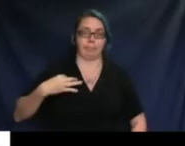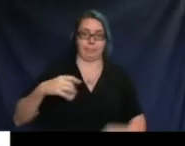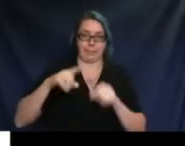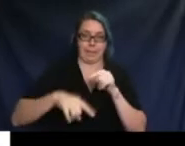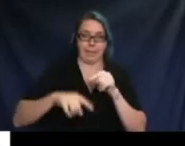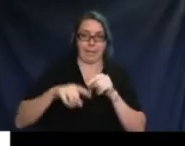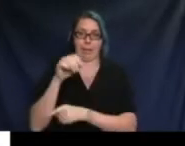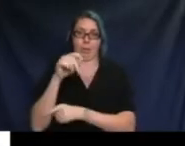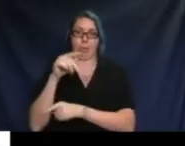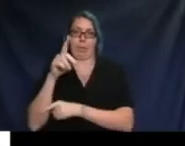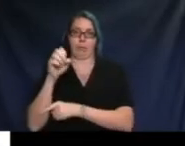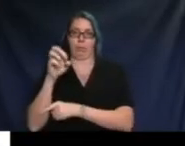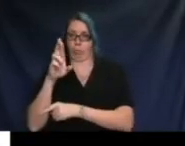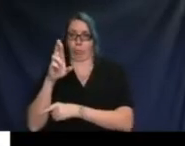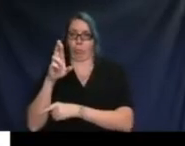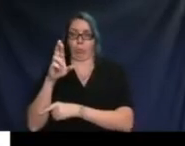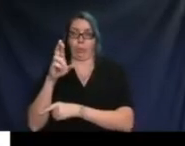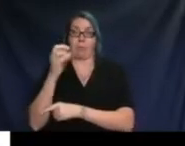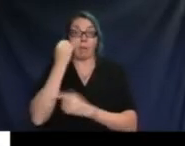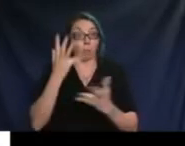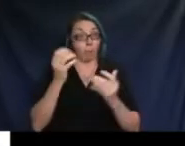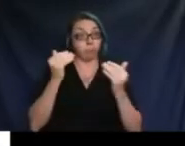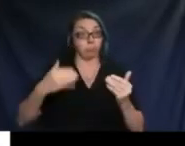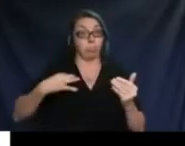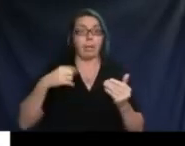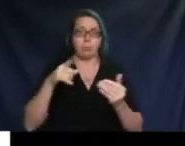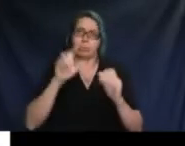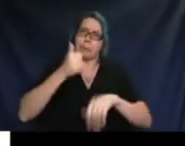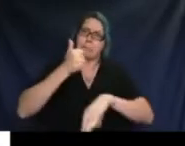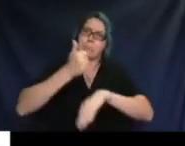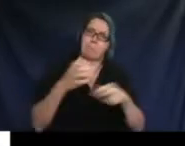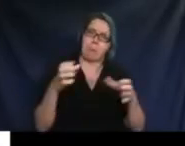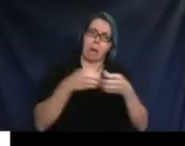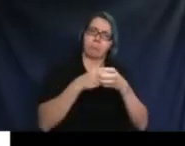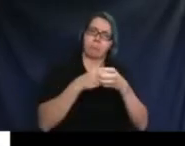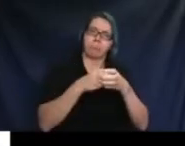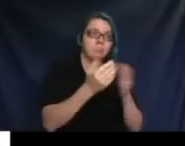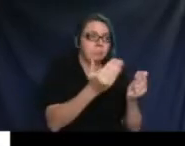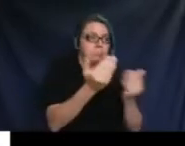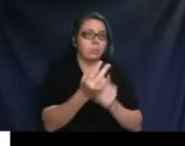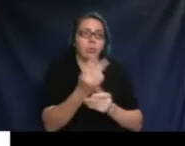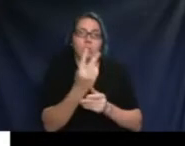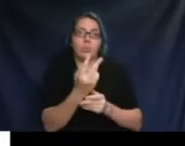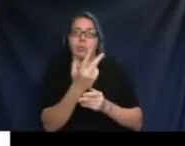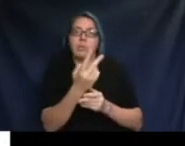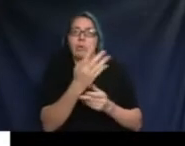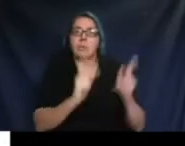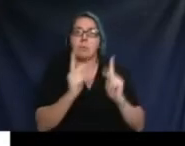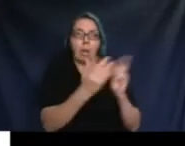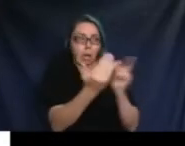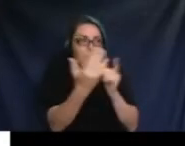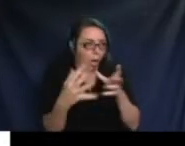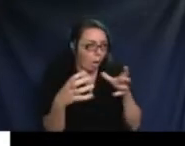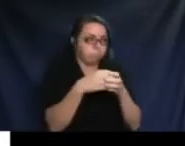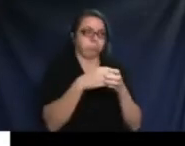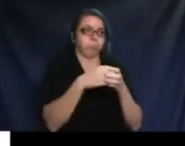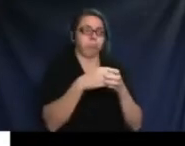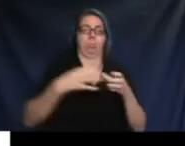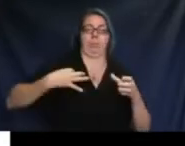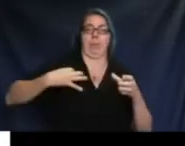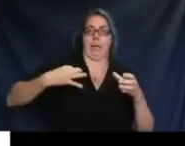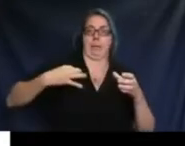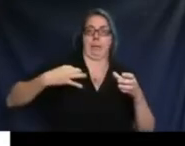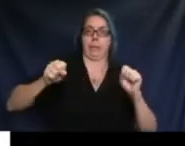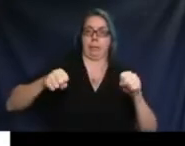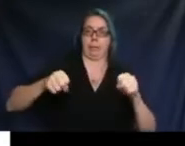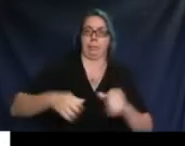apply. And the reason that I'm here during this this information session is because projects that